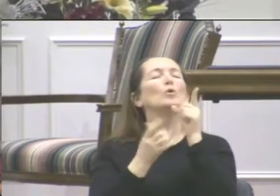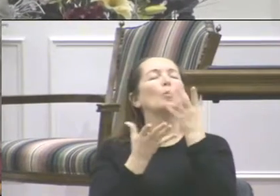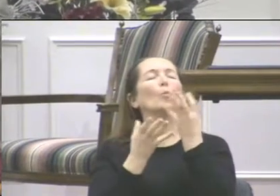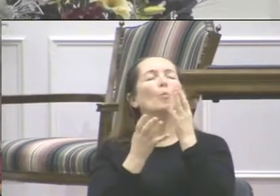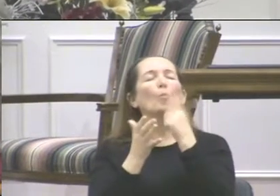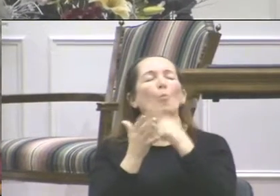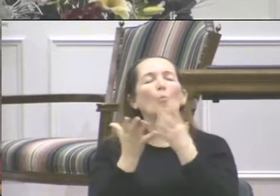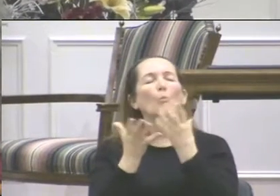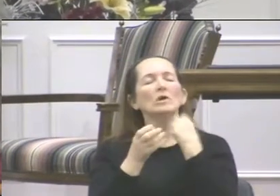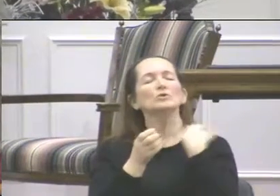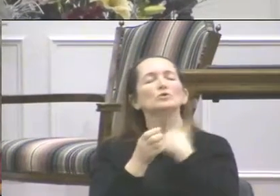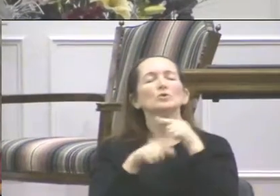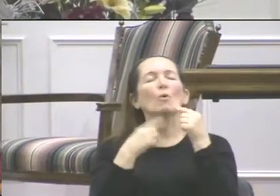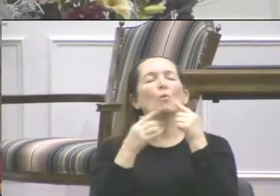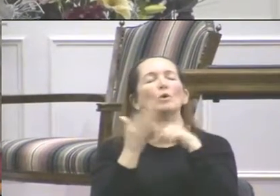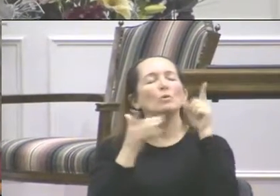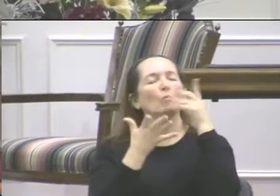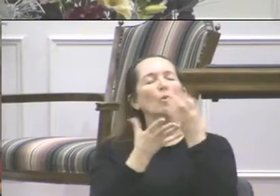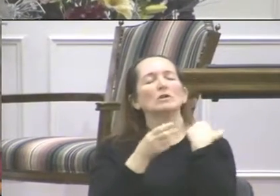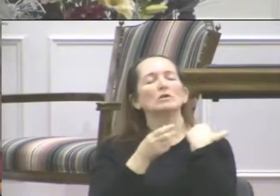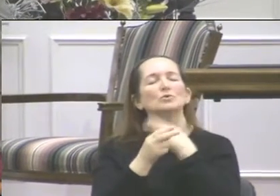help us to see your plan.